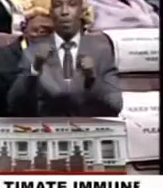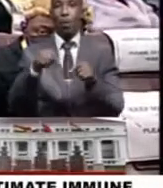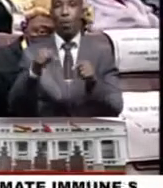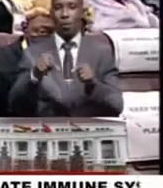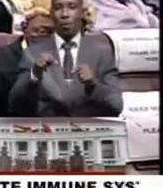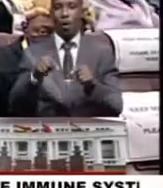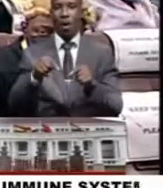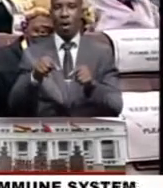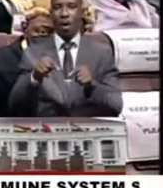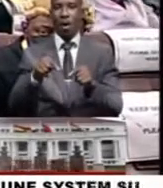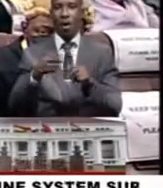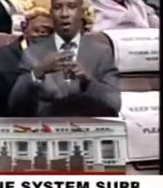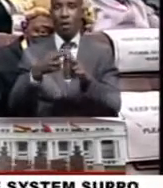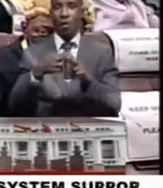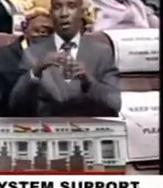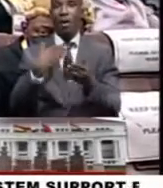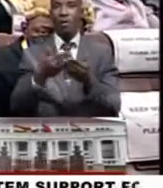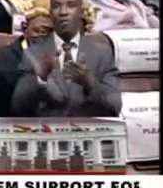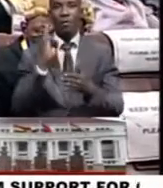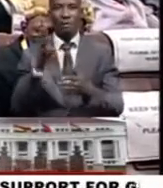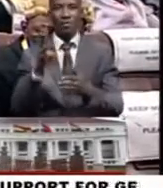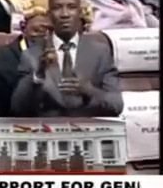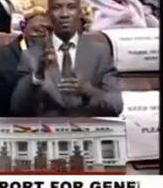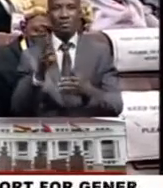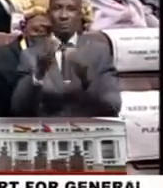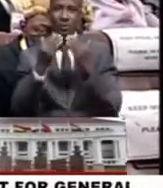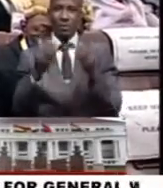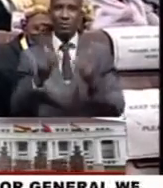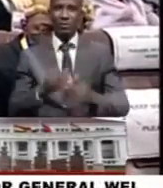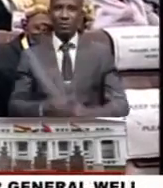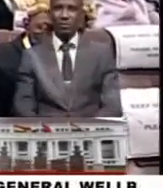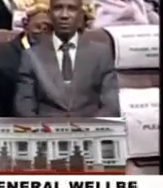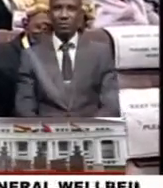but he's shortly here.